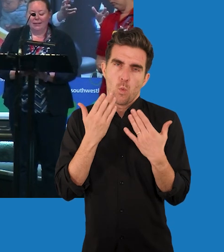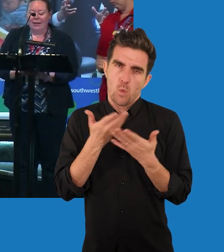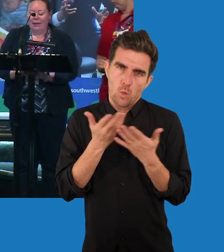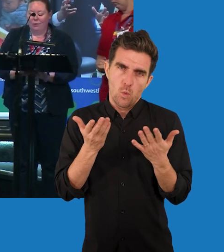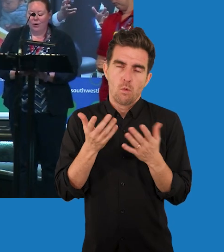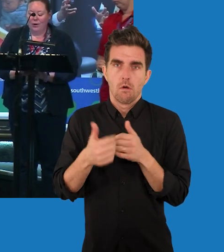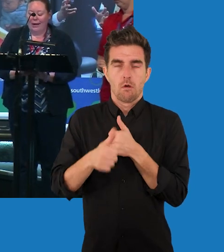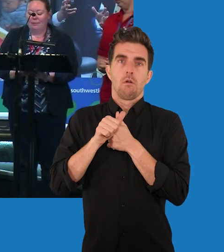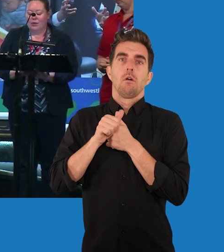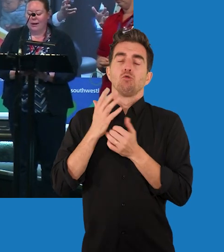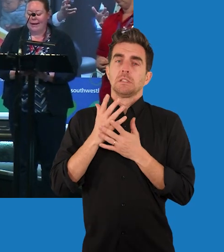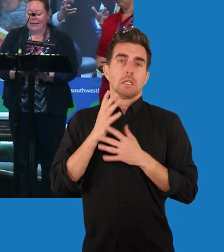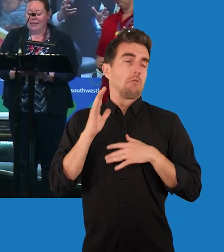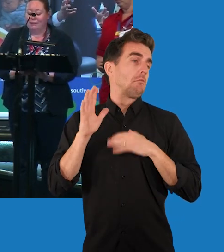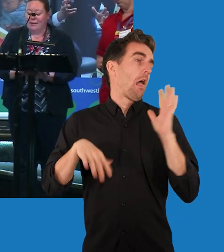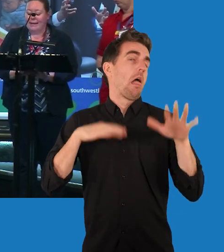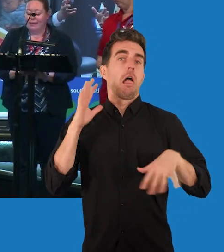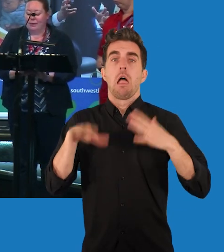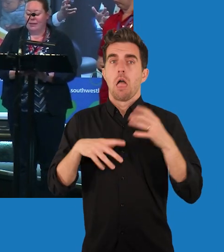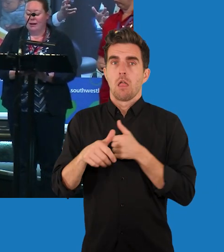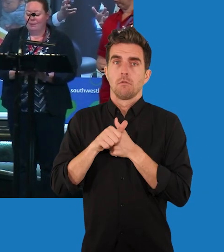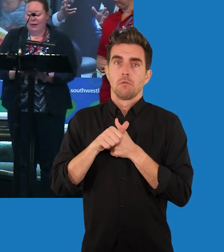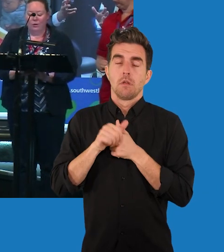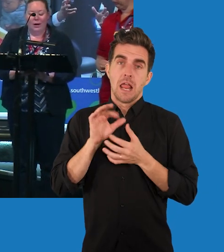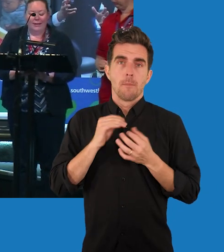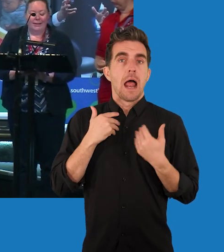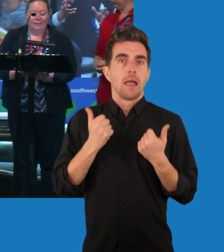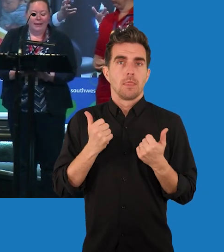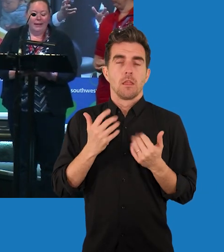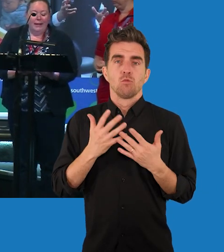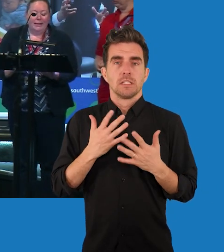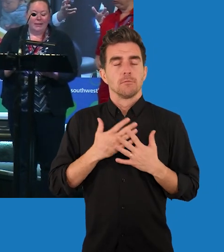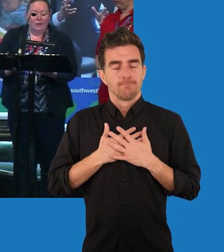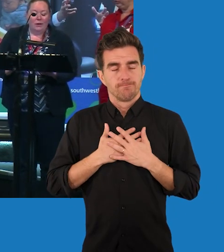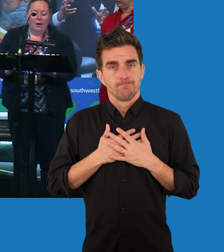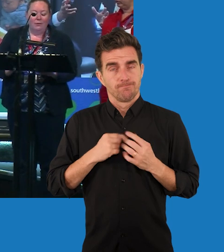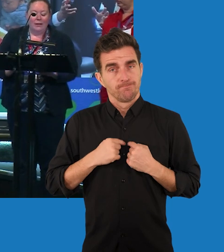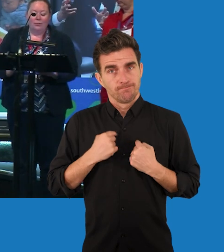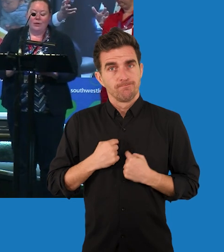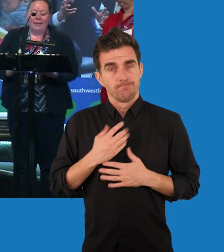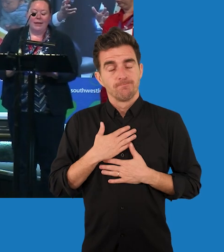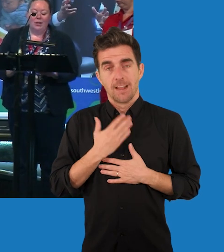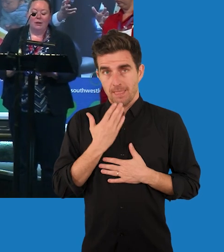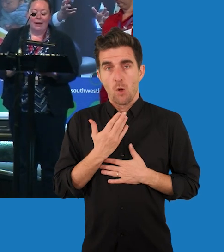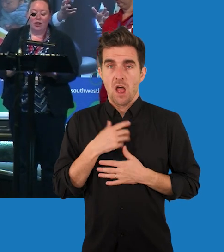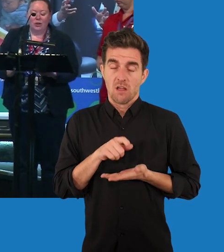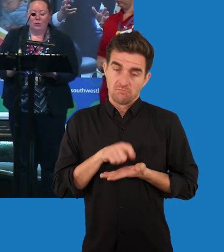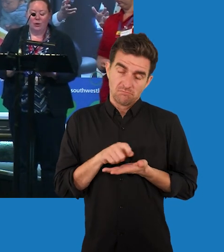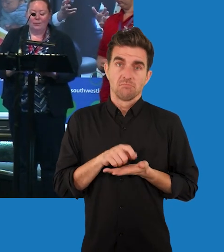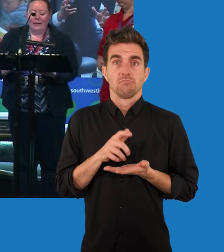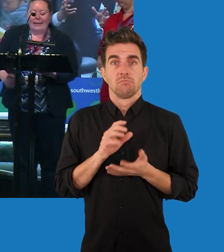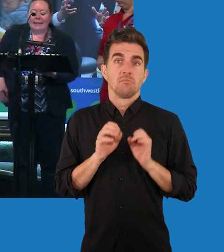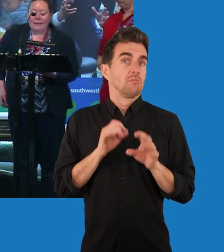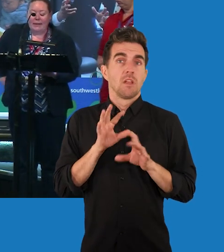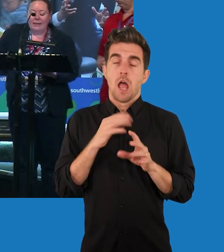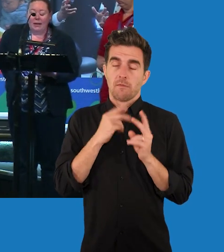opportunity to thank everyone who came to my aid at a very desperate time health-wise. It is with heartfelt appreciation I write to you